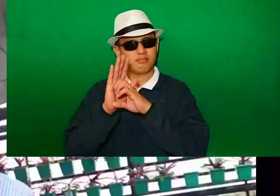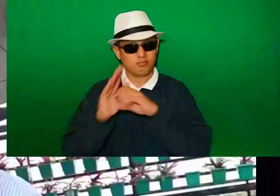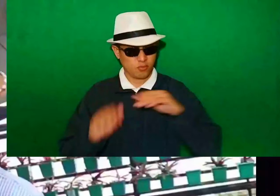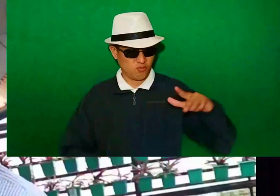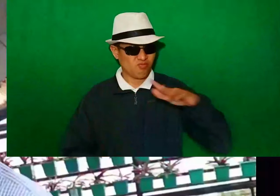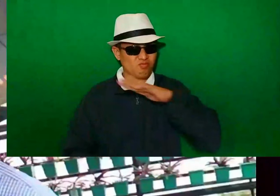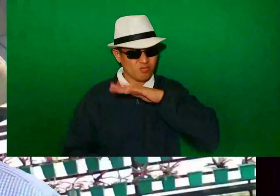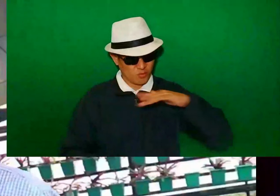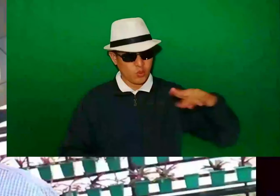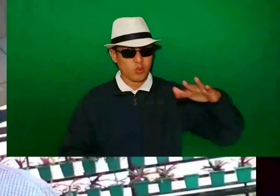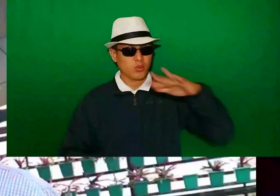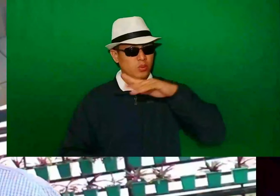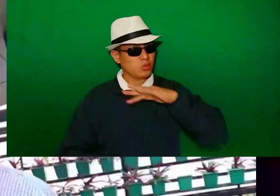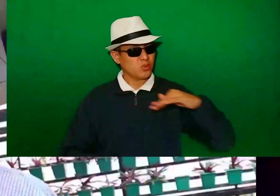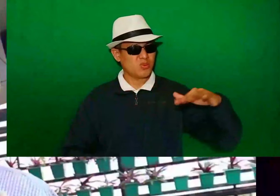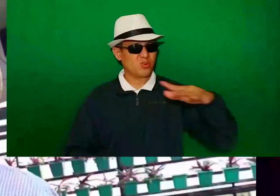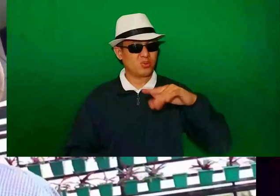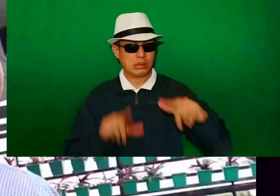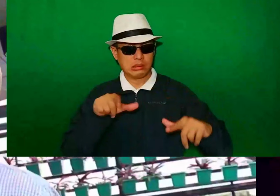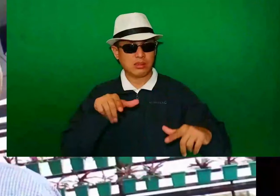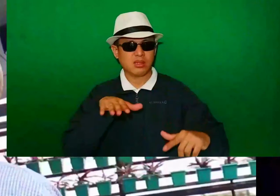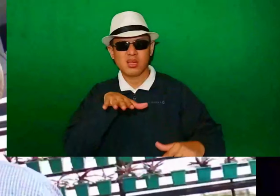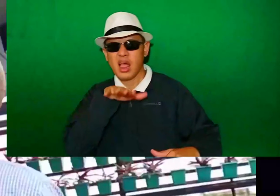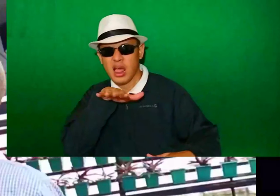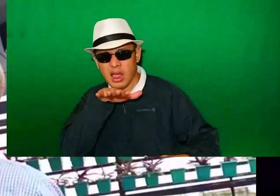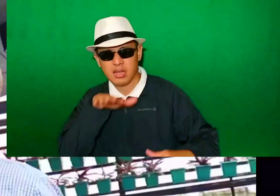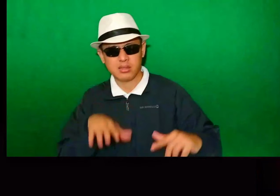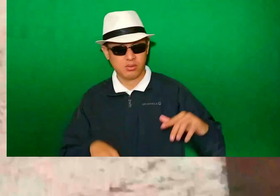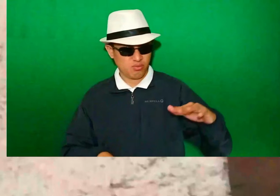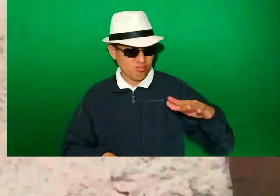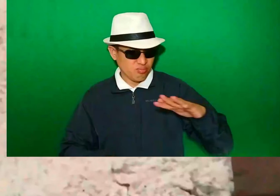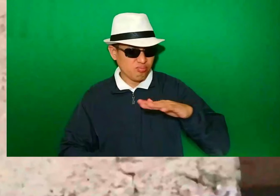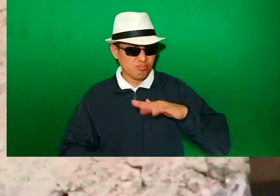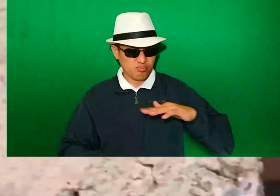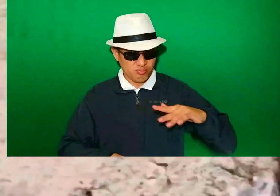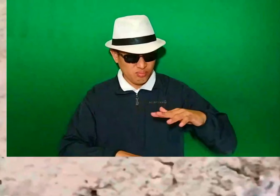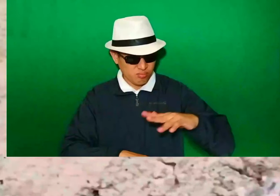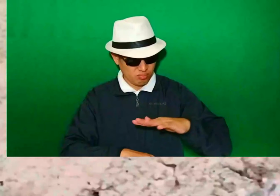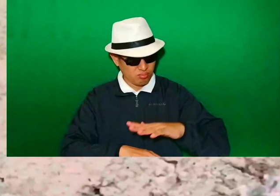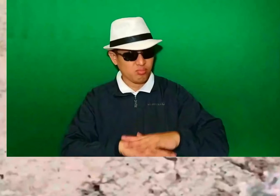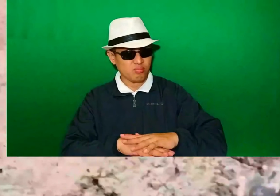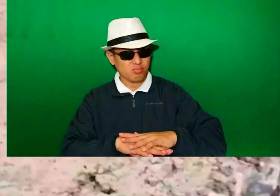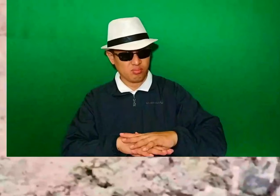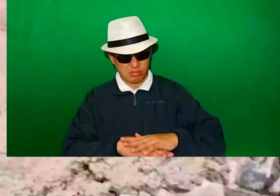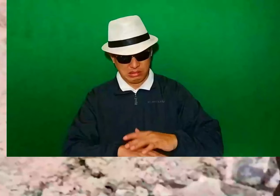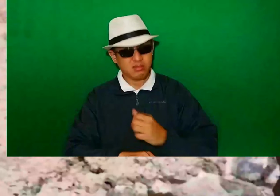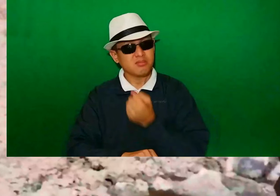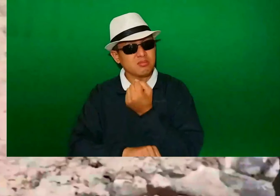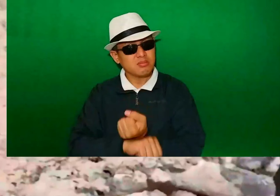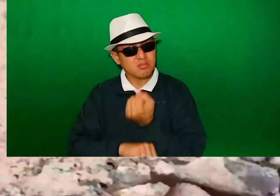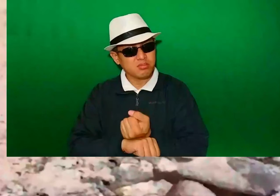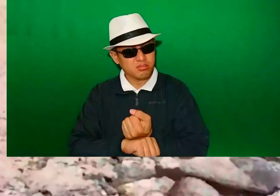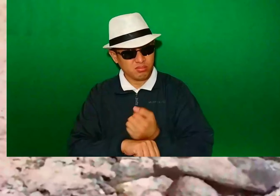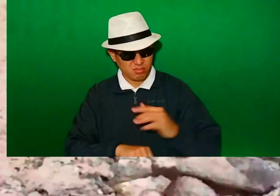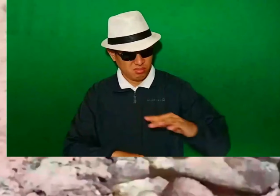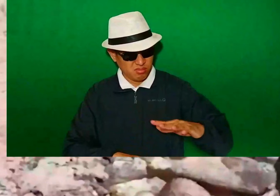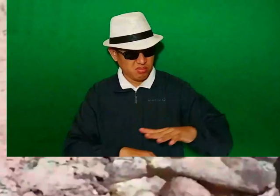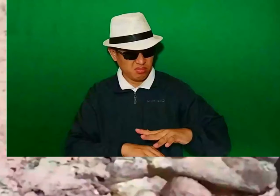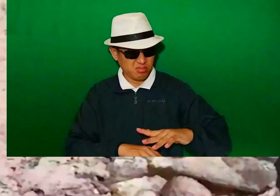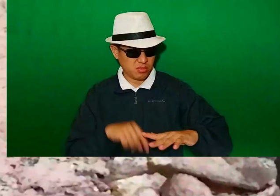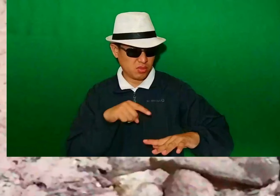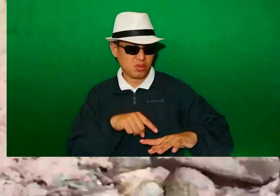fall to the ground. If they fall on something that is concrete, they will most probably die out of dehydration. At times, they